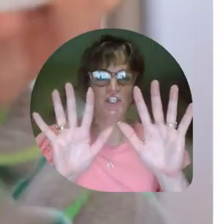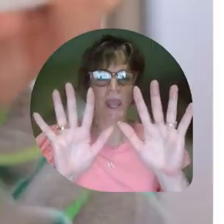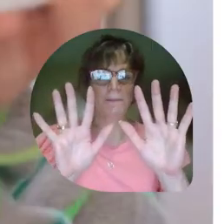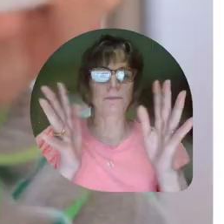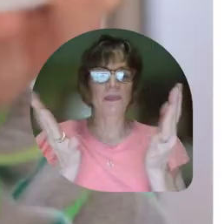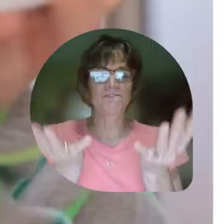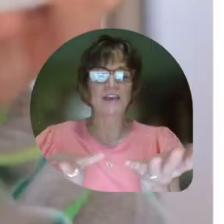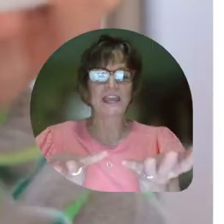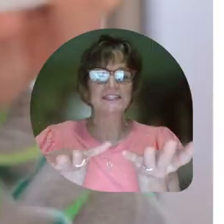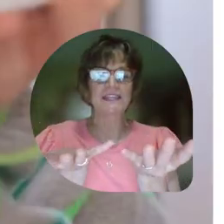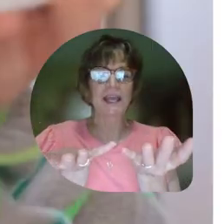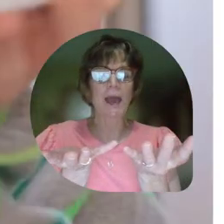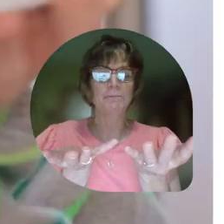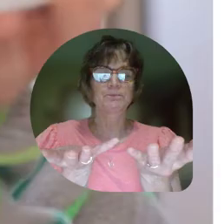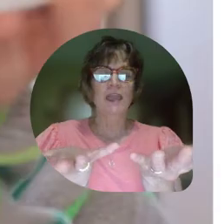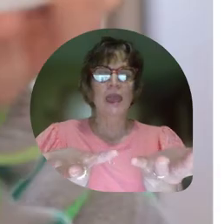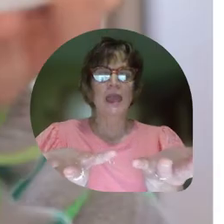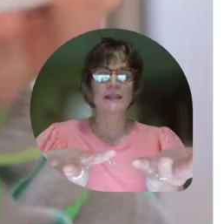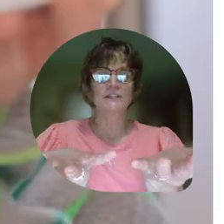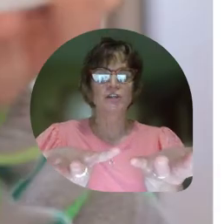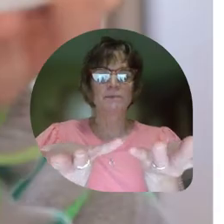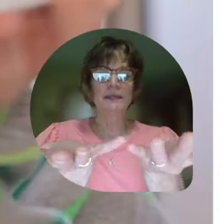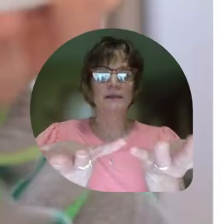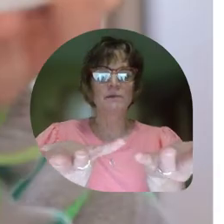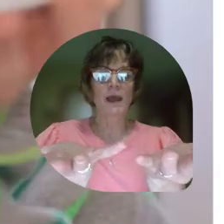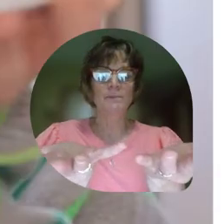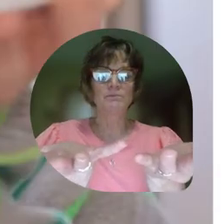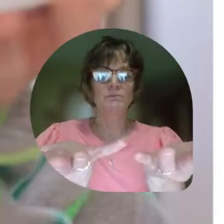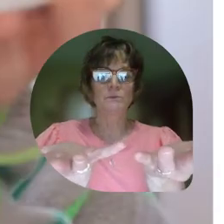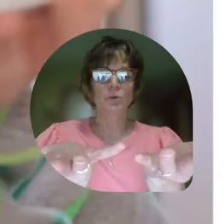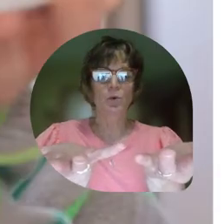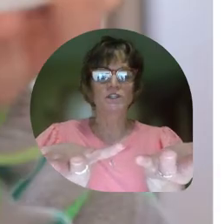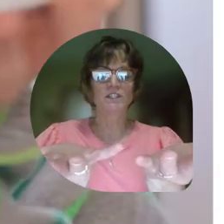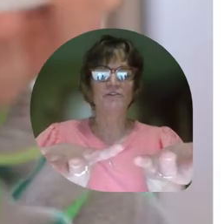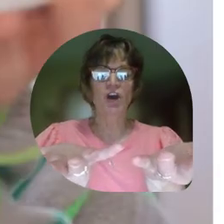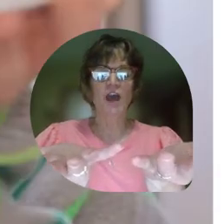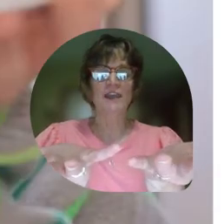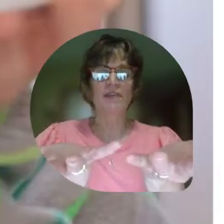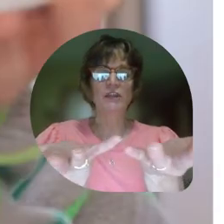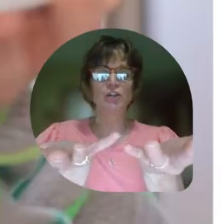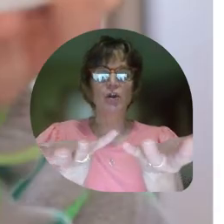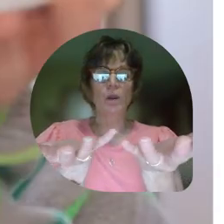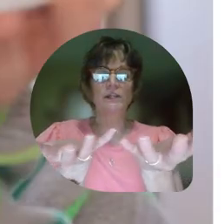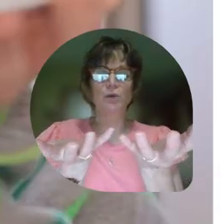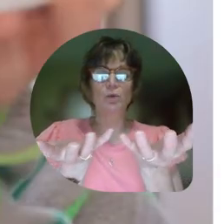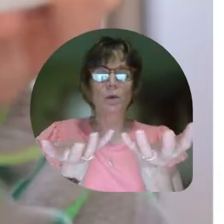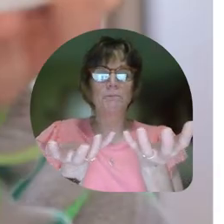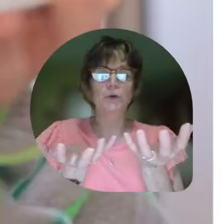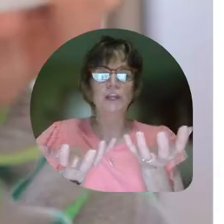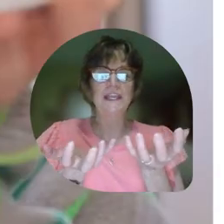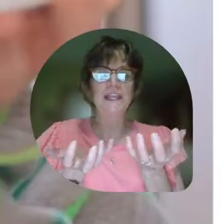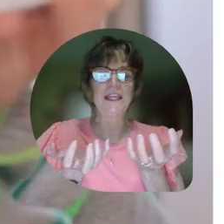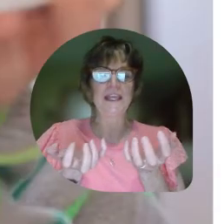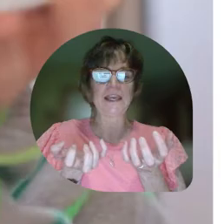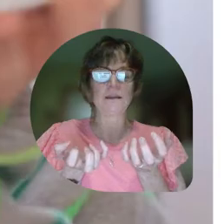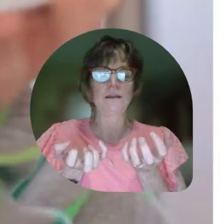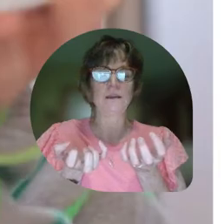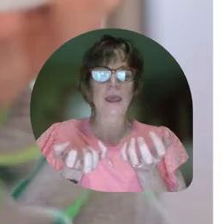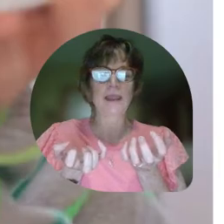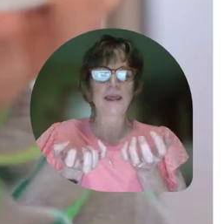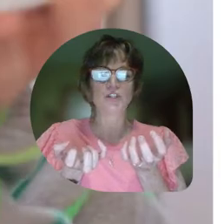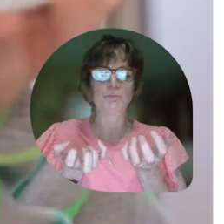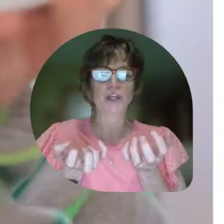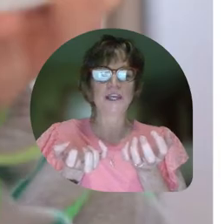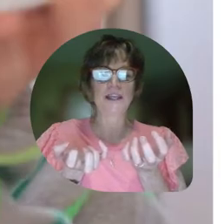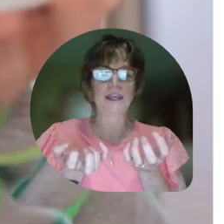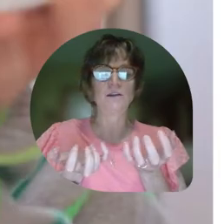5-hand shape facing up, and it's going to be toward the front, and then you're going to bring it in,